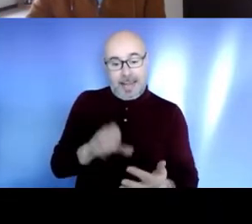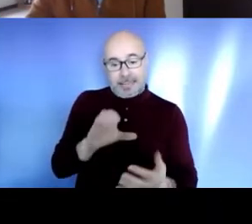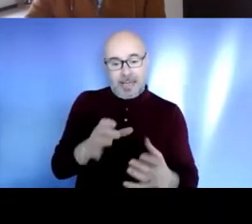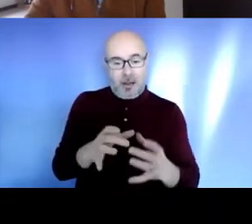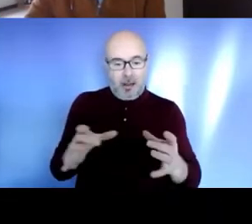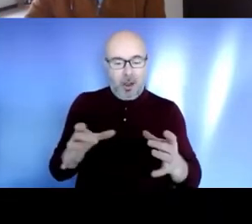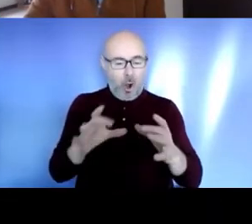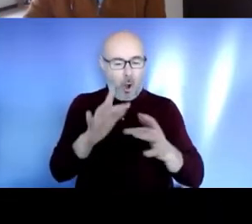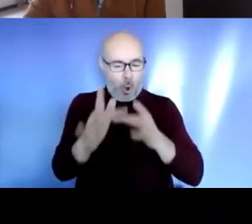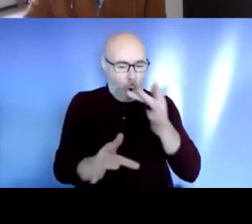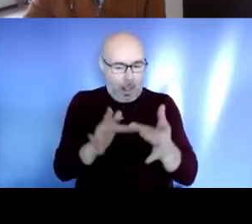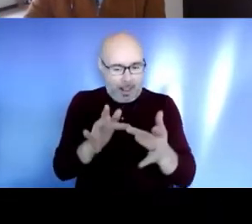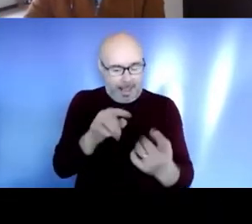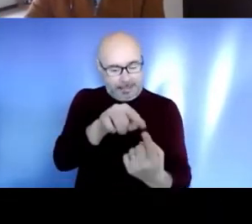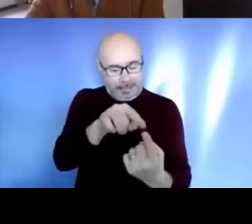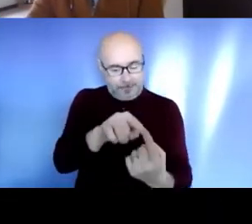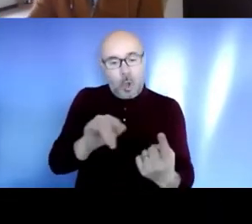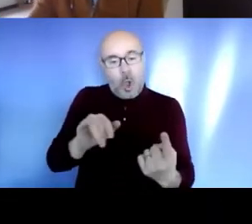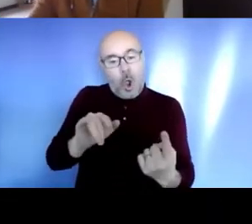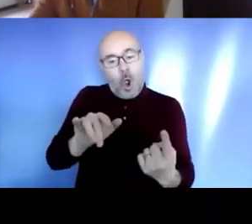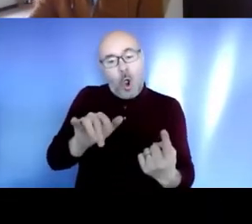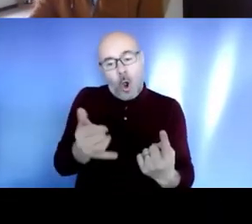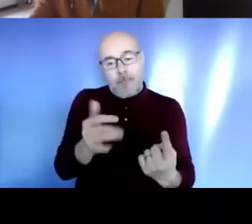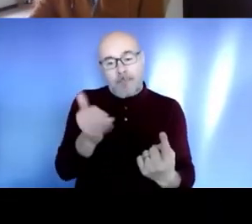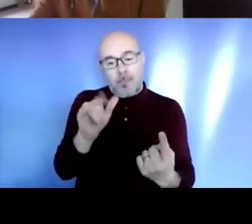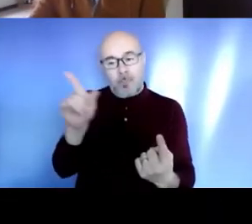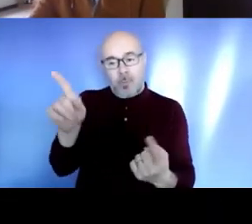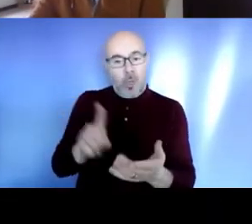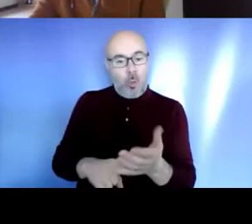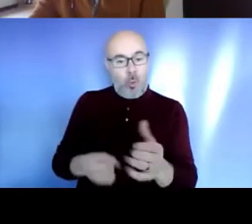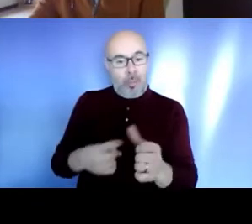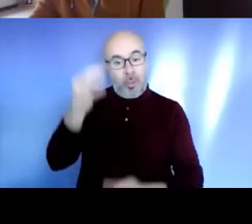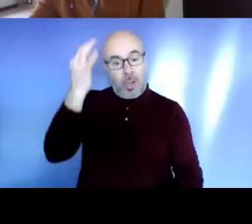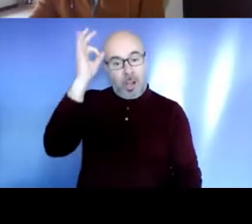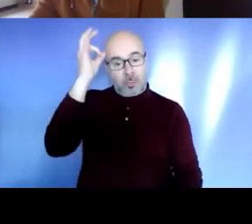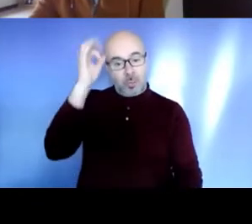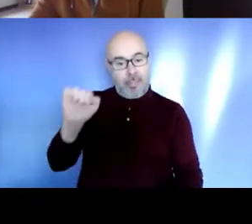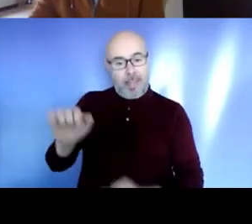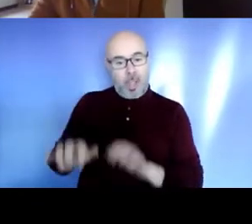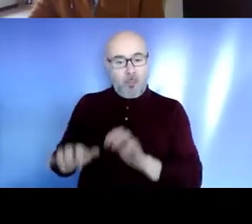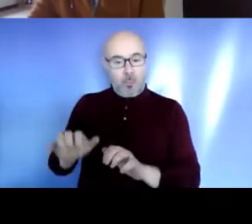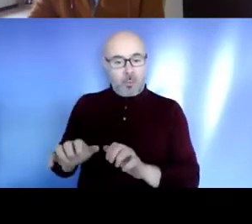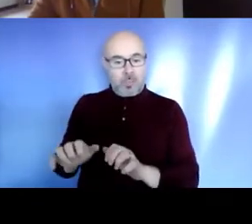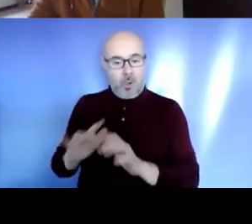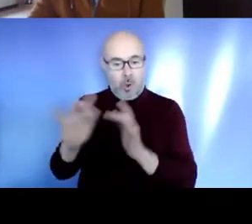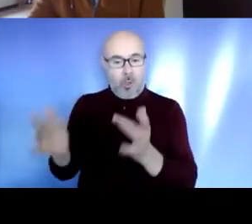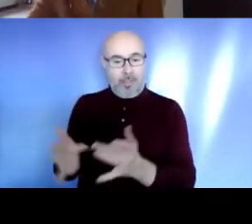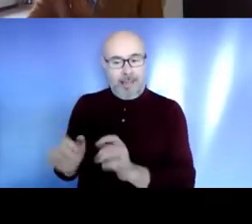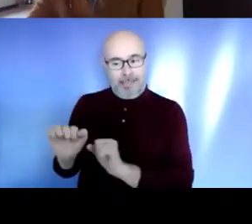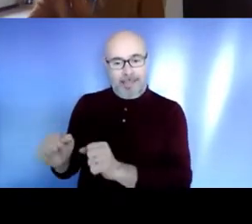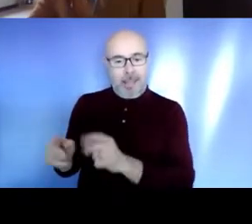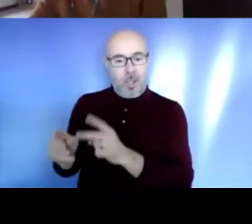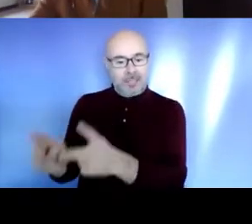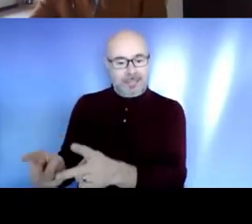local authority's own local system. So this new card, the expected uptake